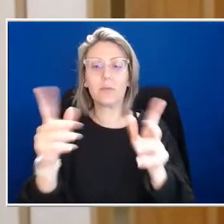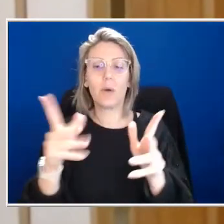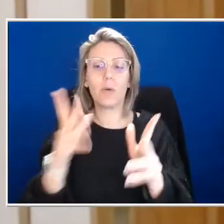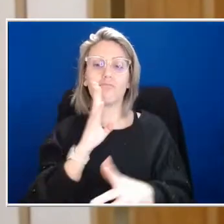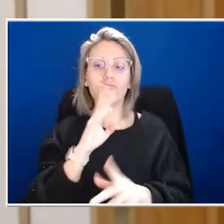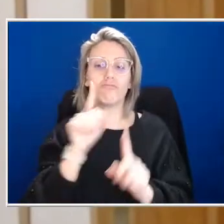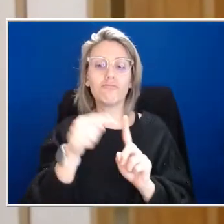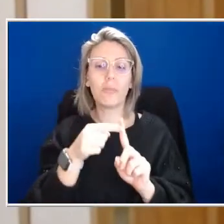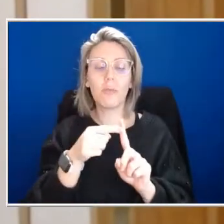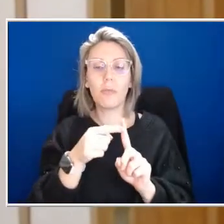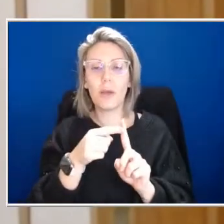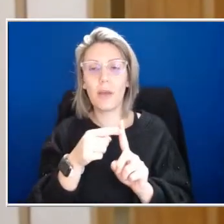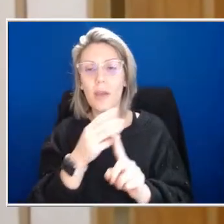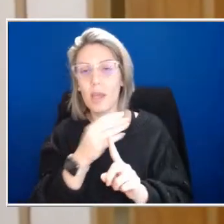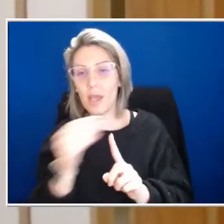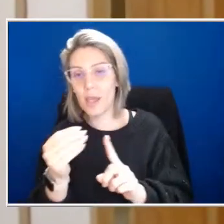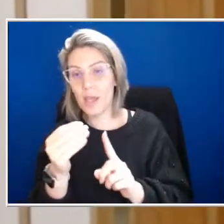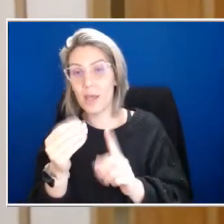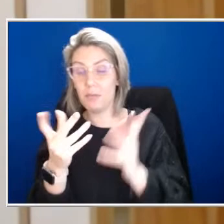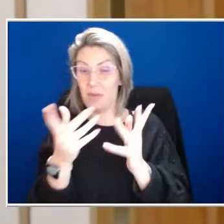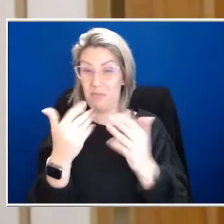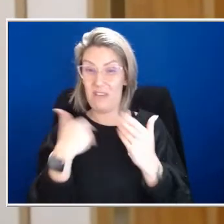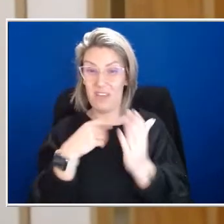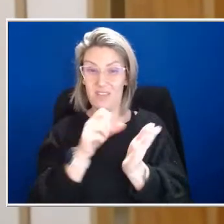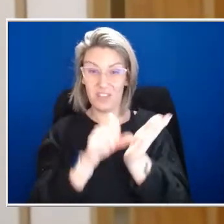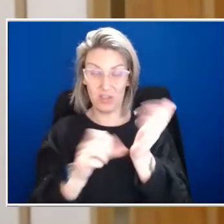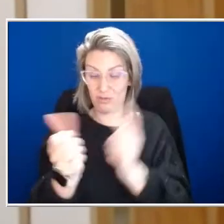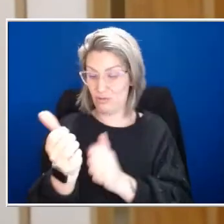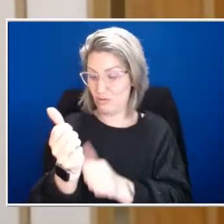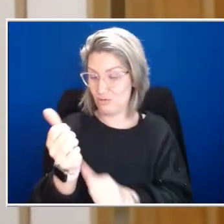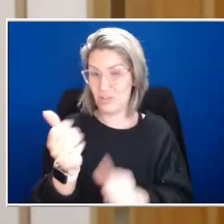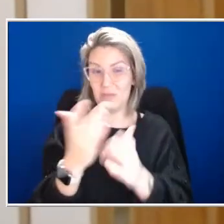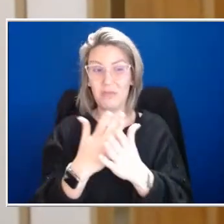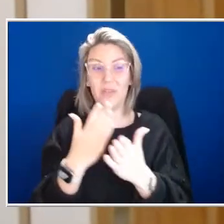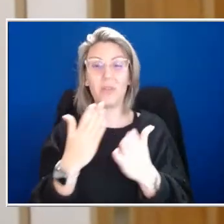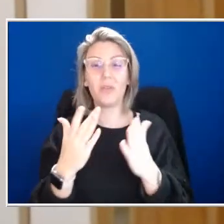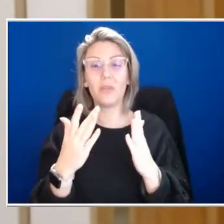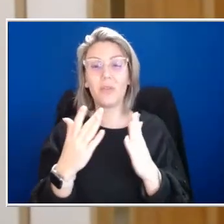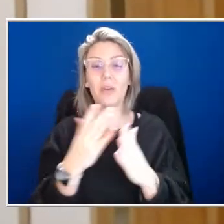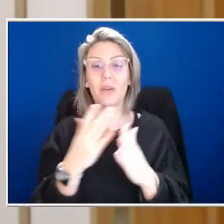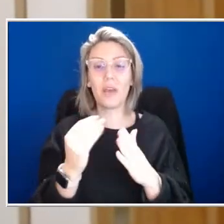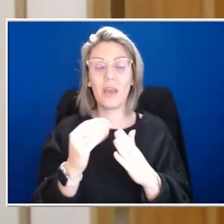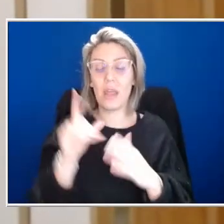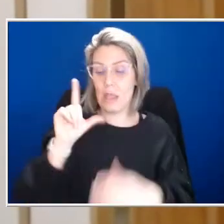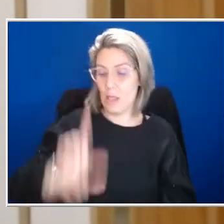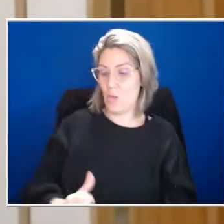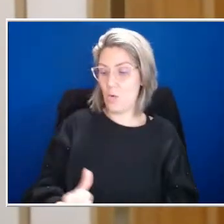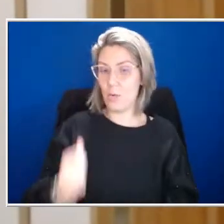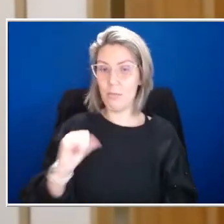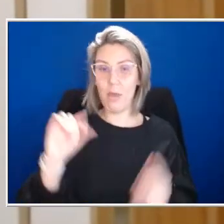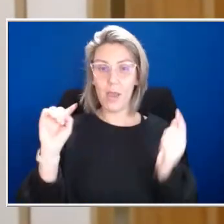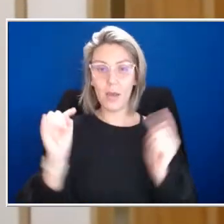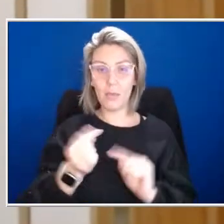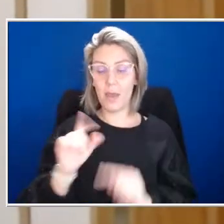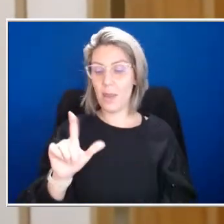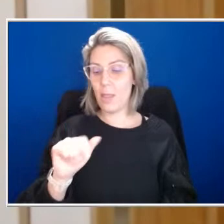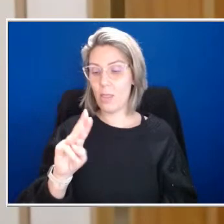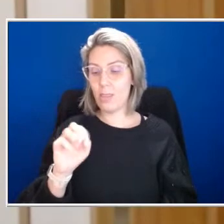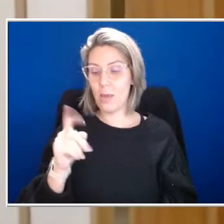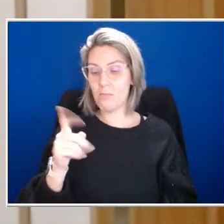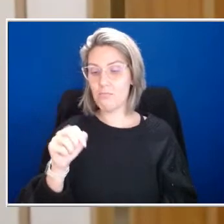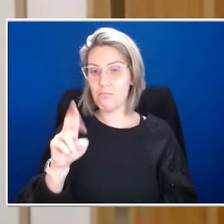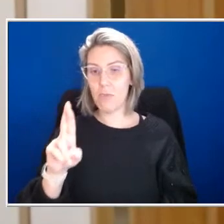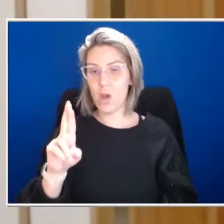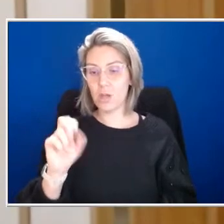can even get the surgeries in their wrists, generally both sides. They can have lower back pain called lumbar stenosis because